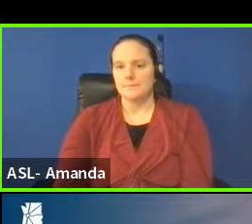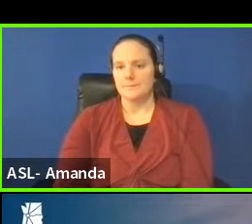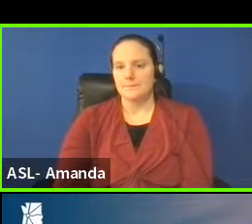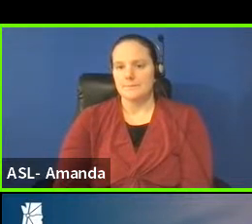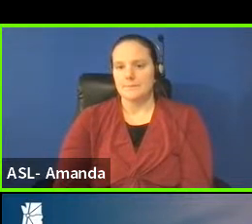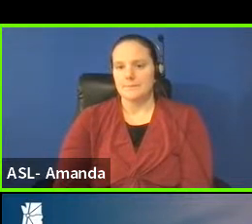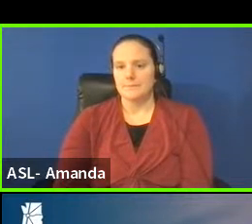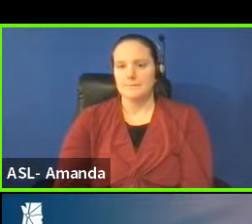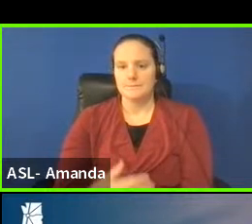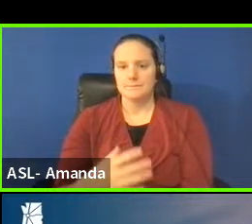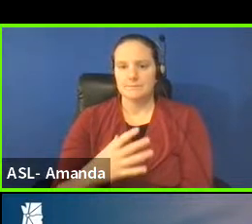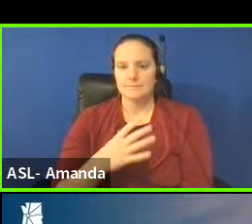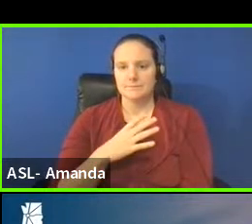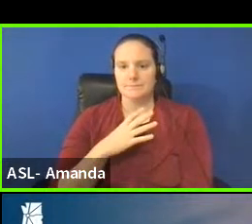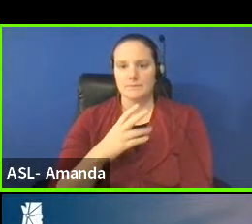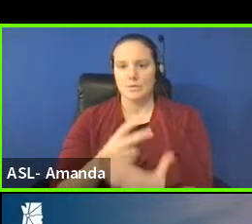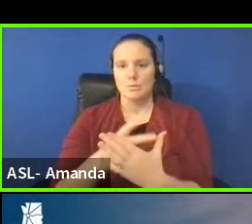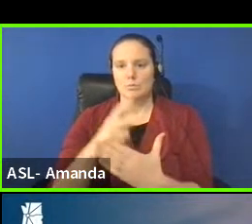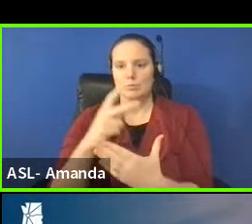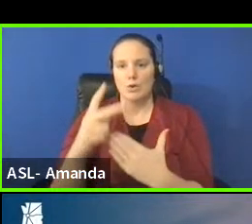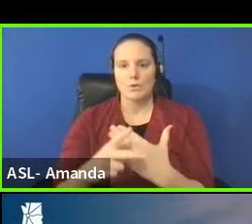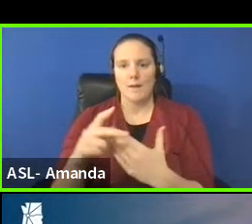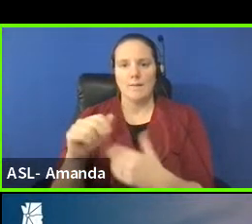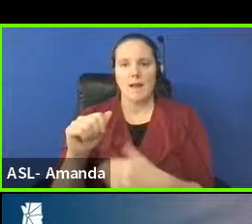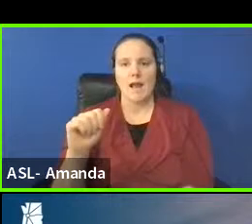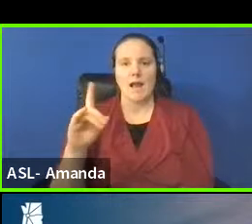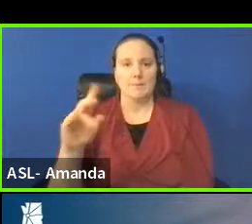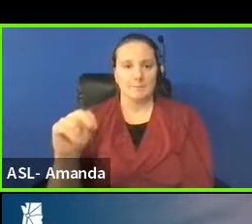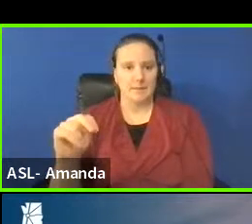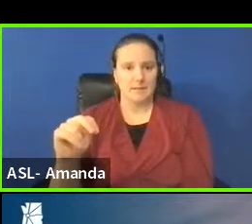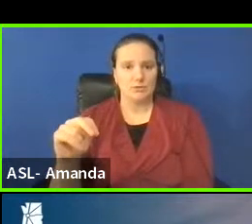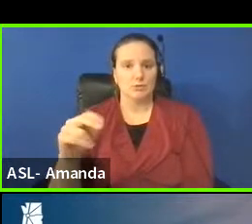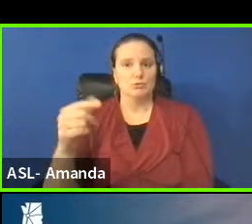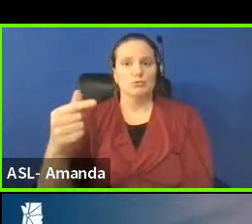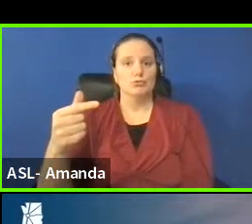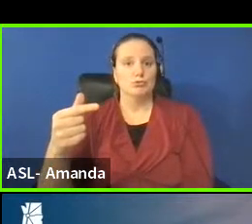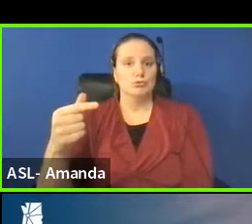our program administrator, Greg Johnson.